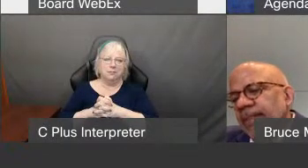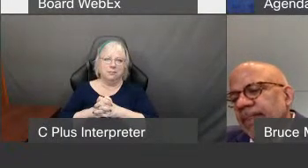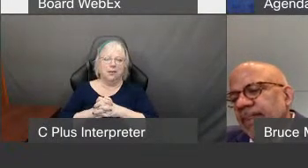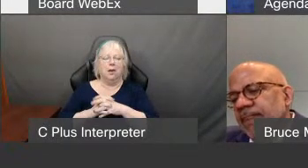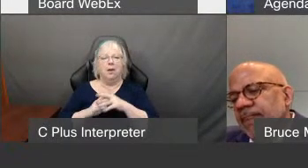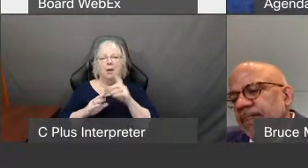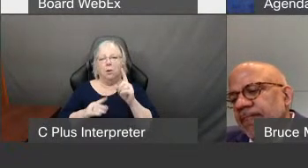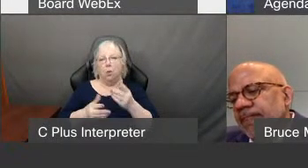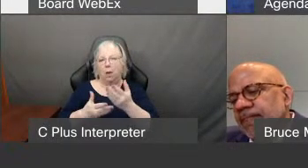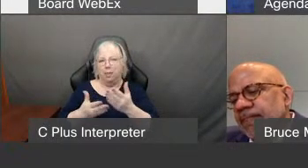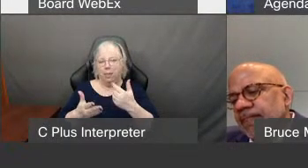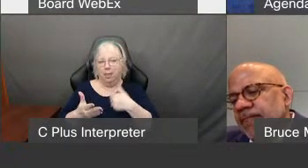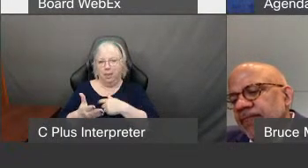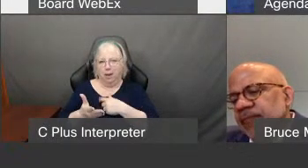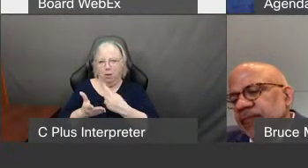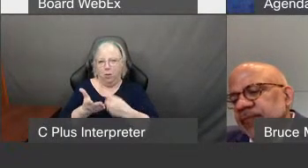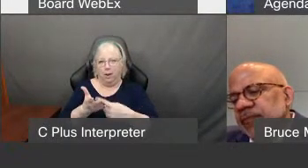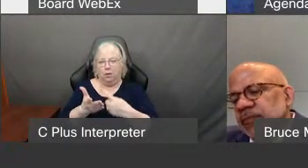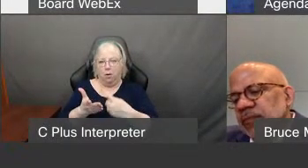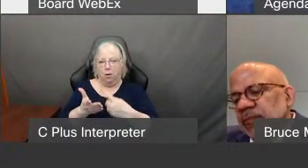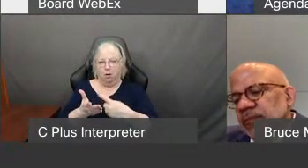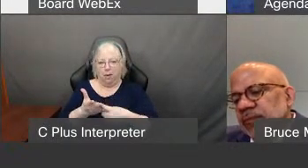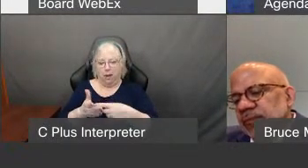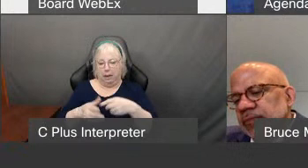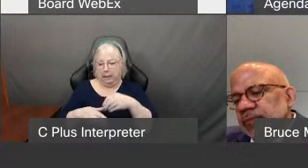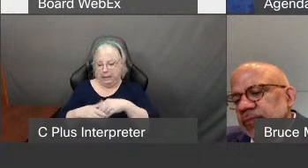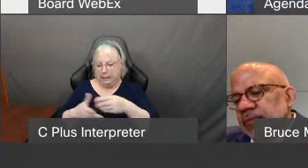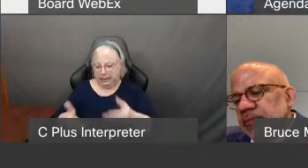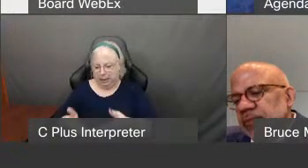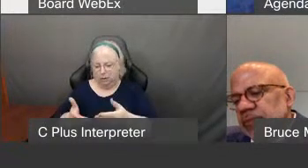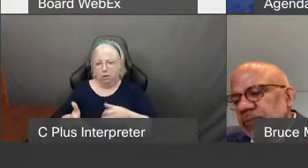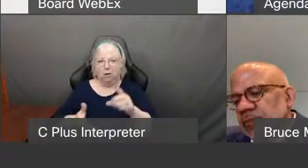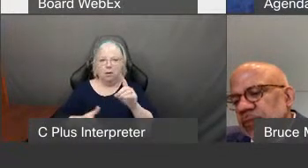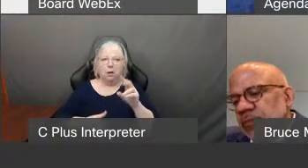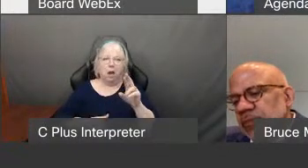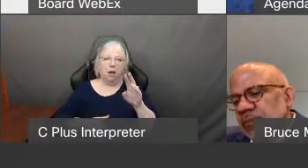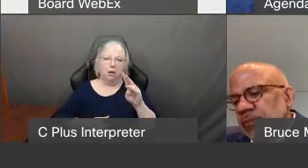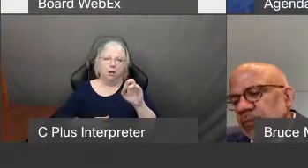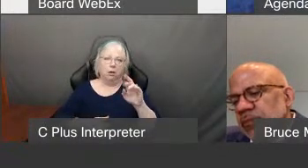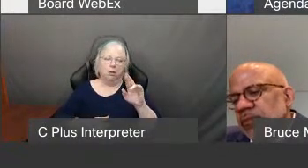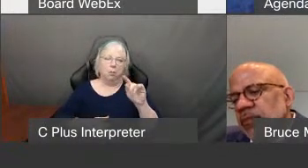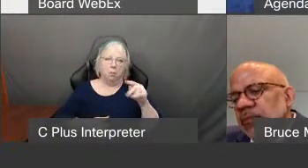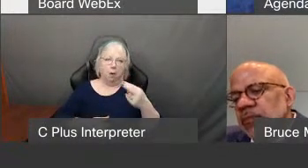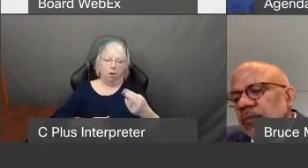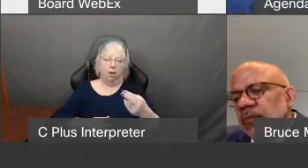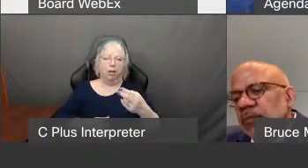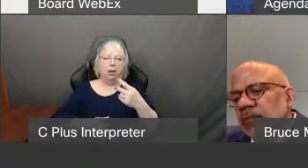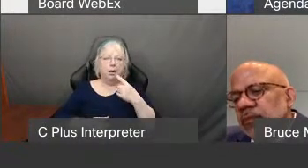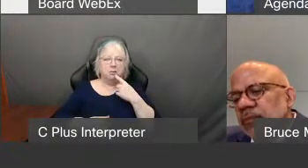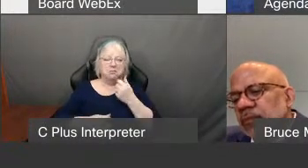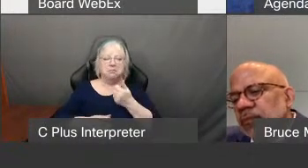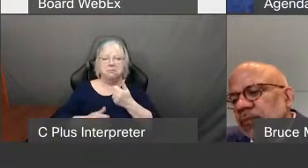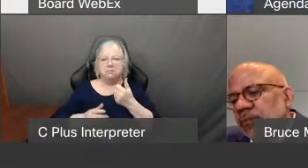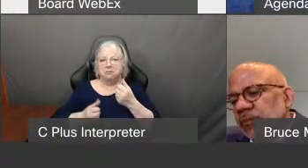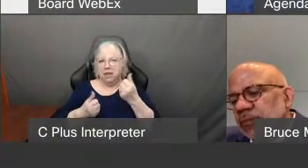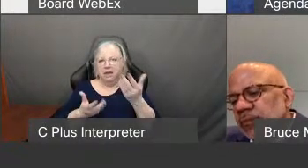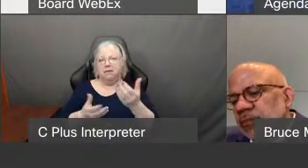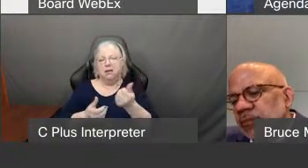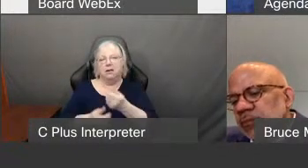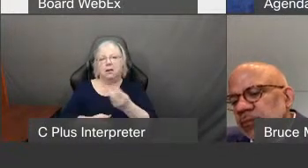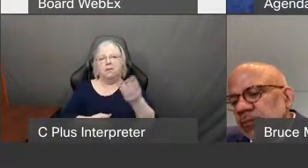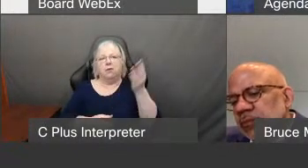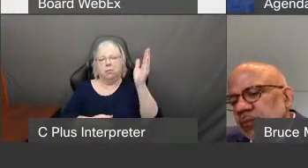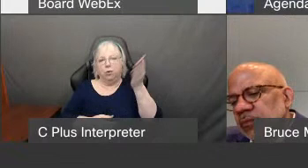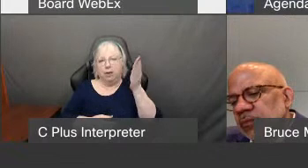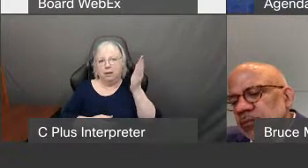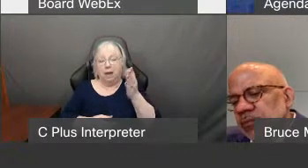we've talked about it in here, Dr. Barth has made a couple of presentations, and at your suggestion,